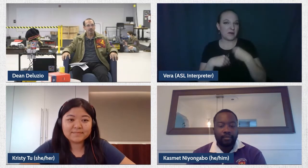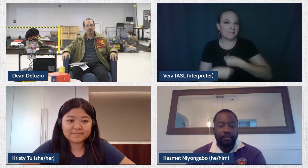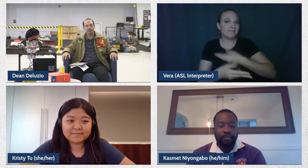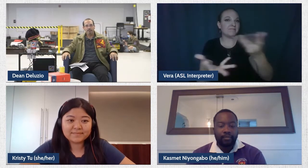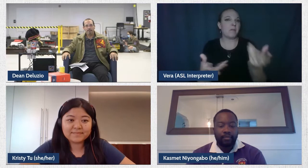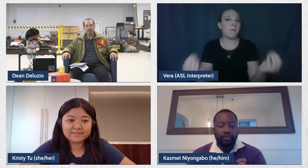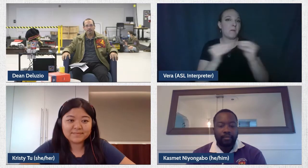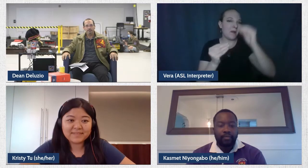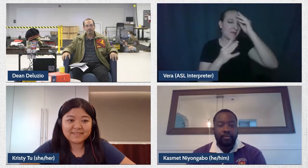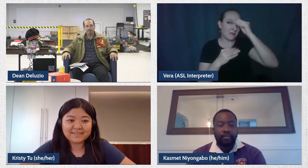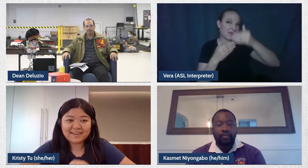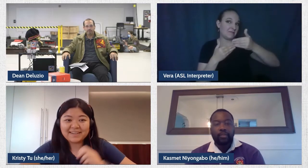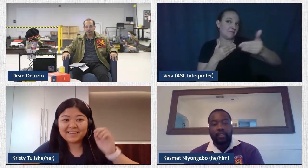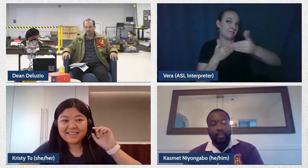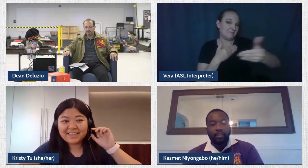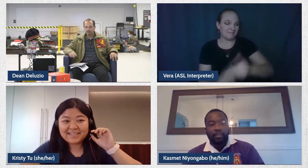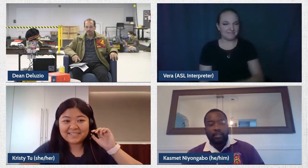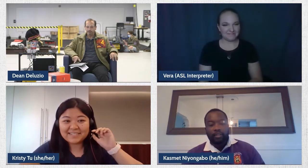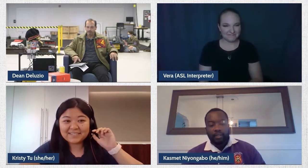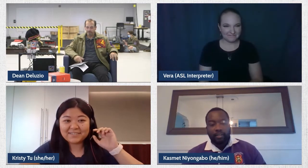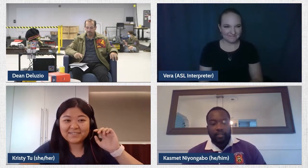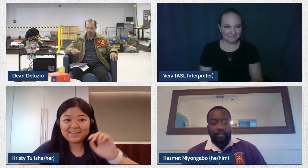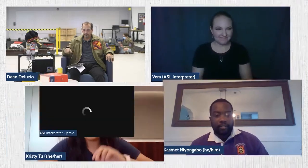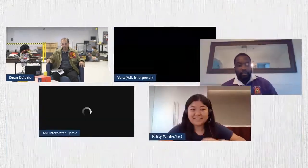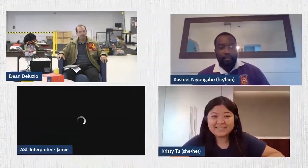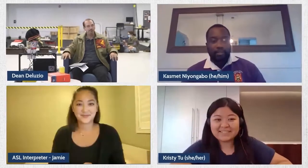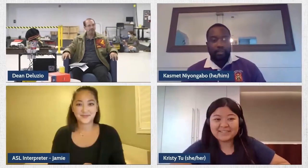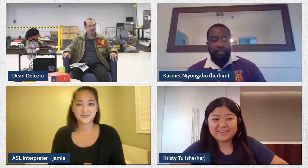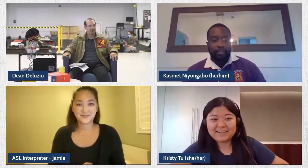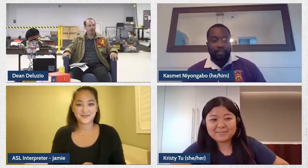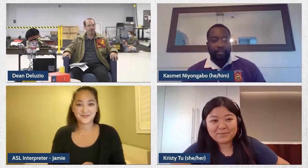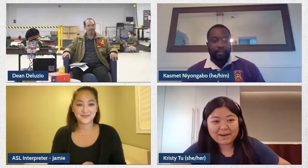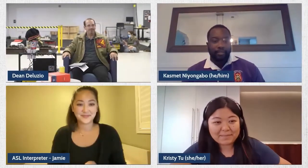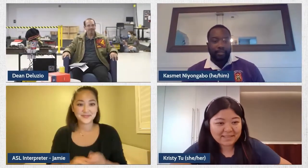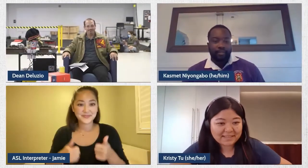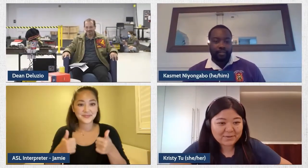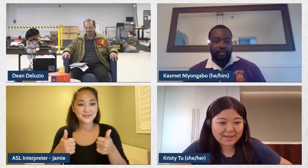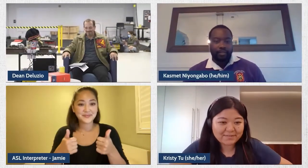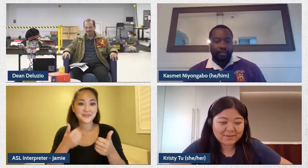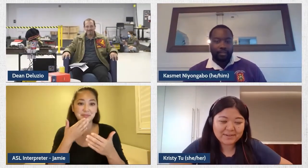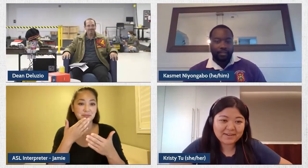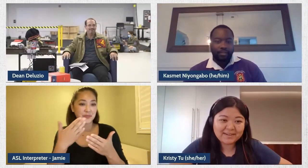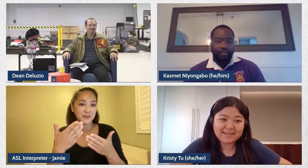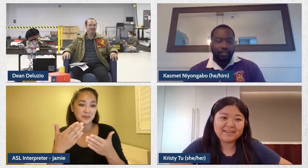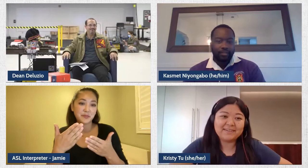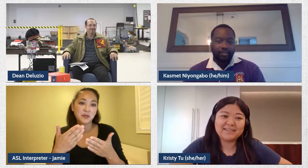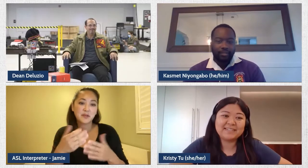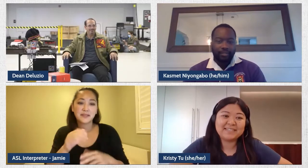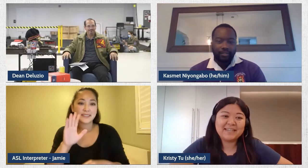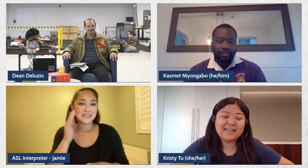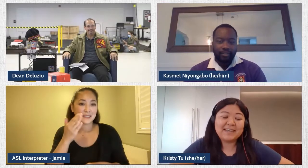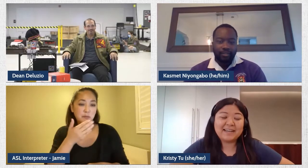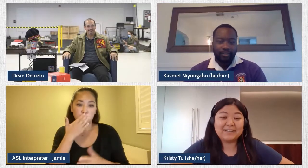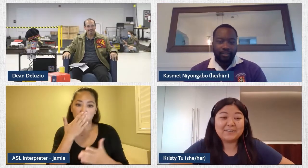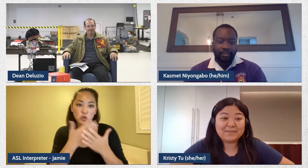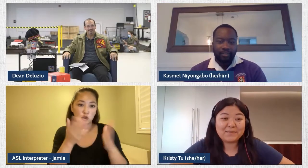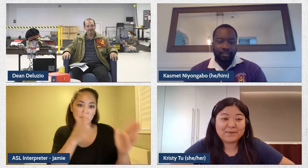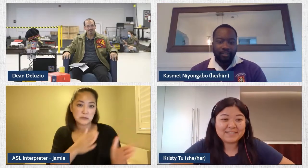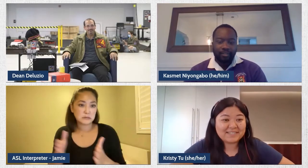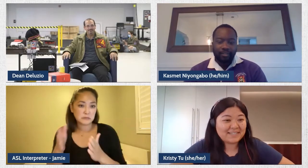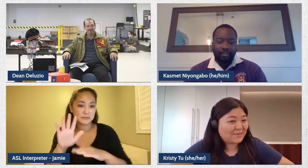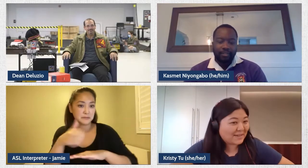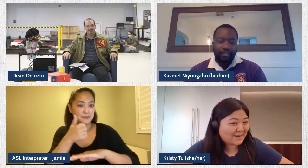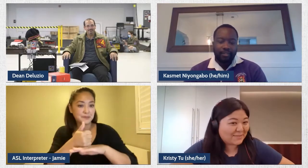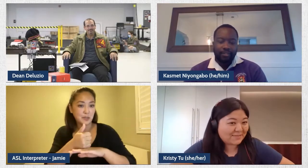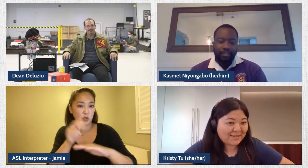months. Great. Thanks, Team Deluzio. Sounds like a great plan that you have going on here, and looking